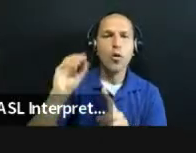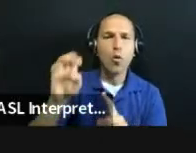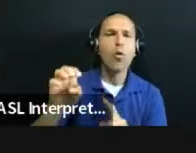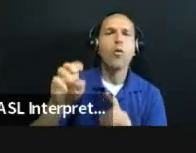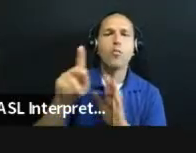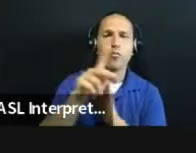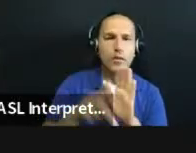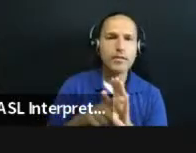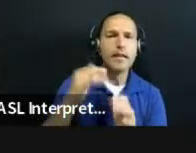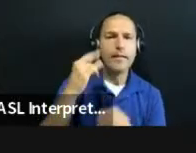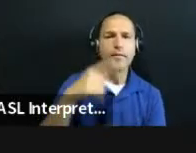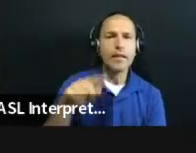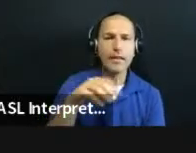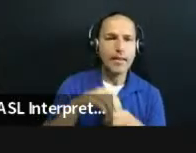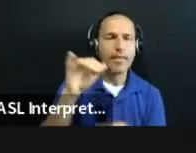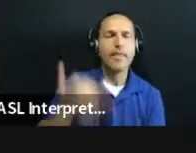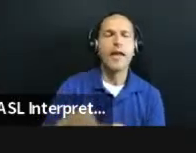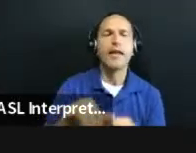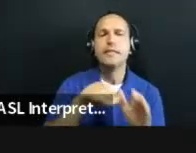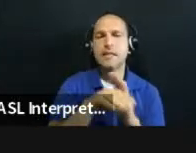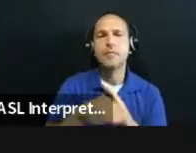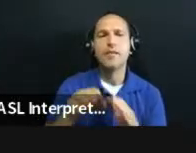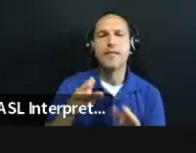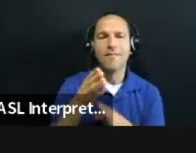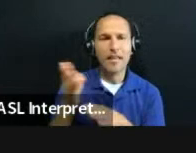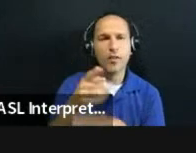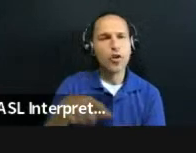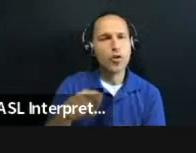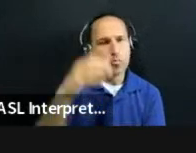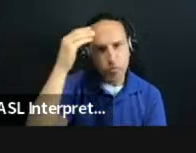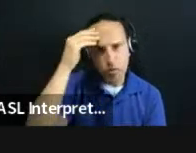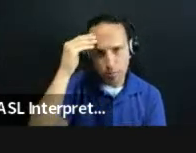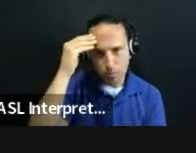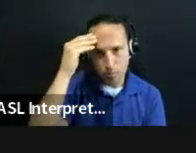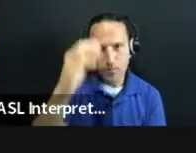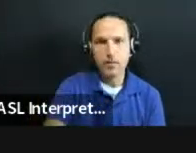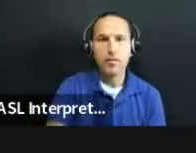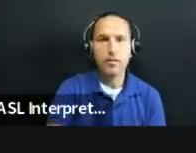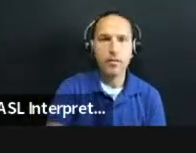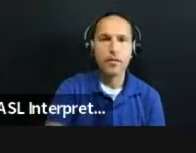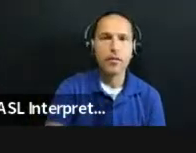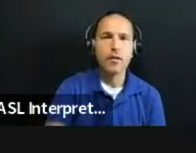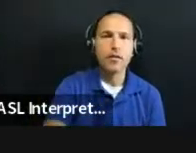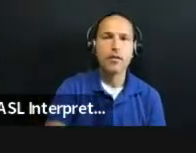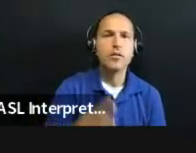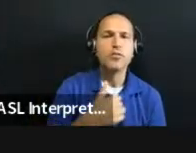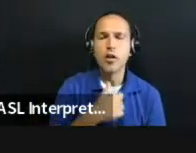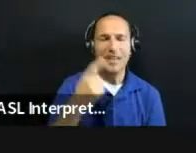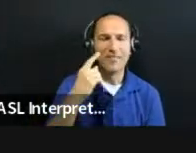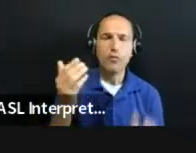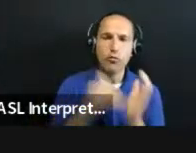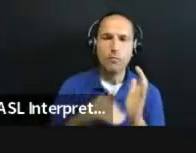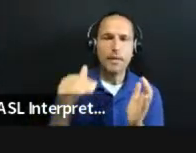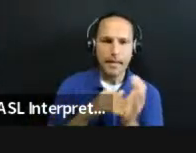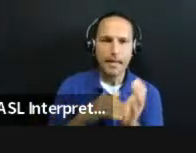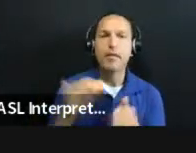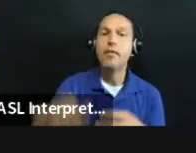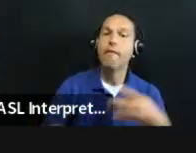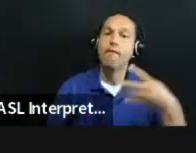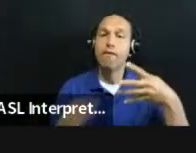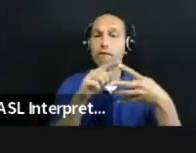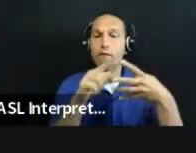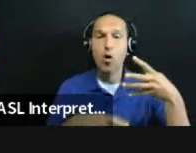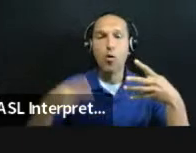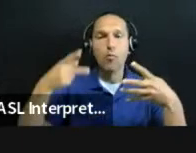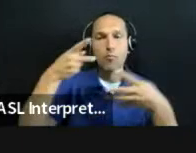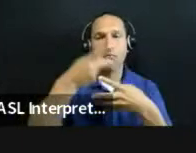the digital accessibility field, you probably heard this more times than you'd like. So sorry for repeating it one more time. The 4 core